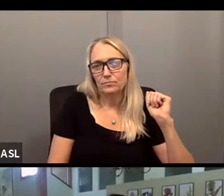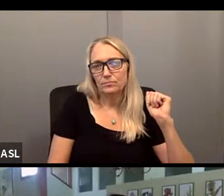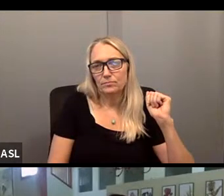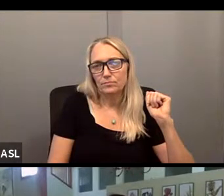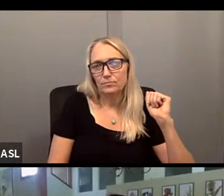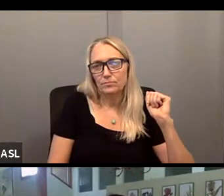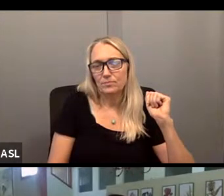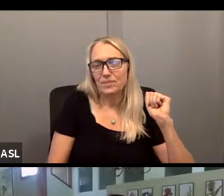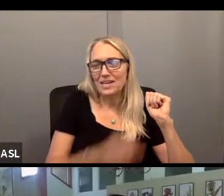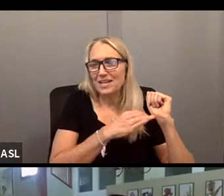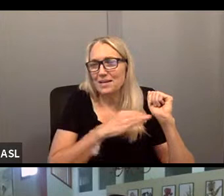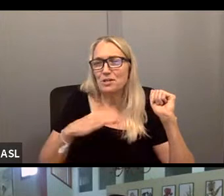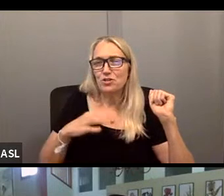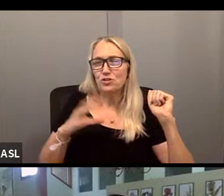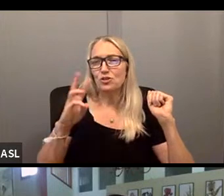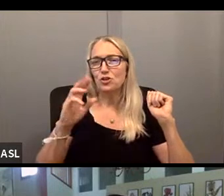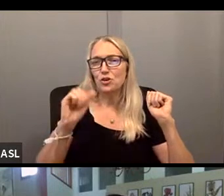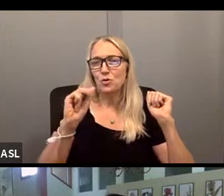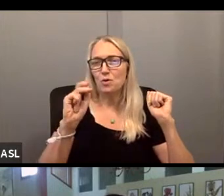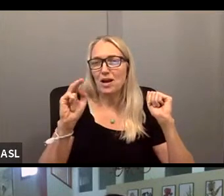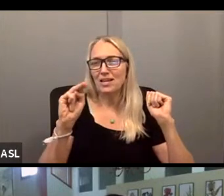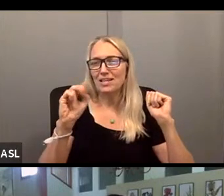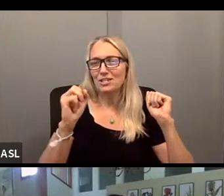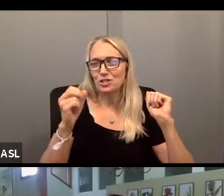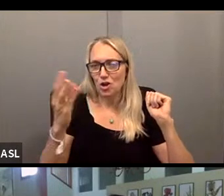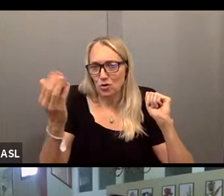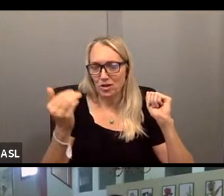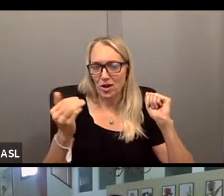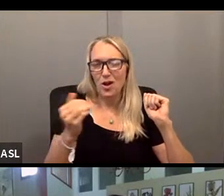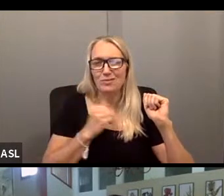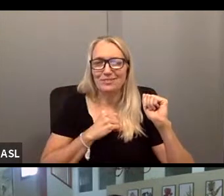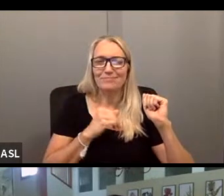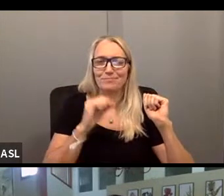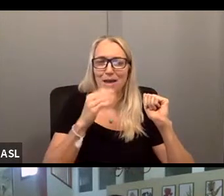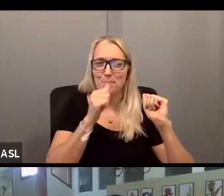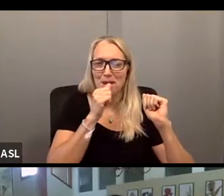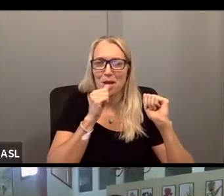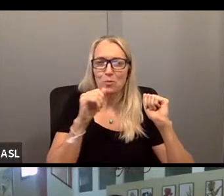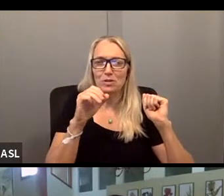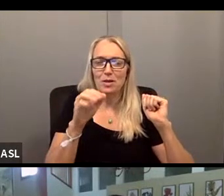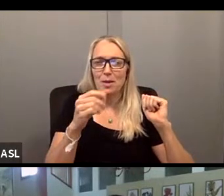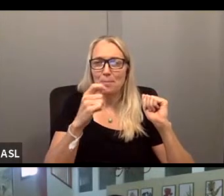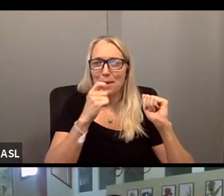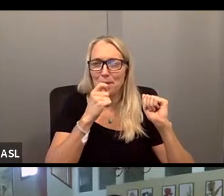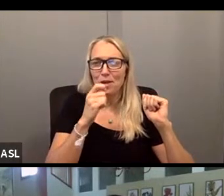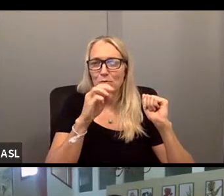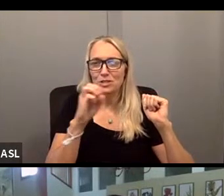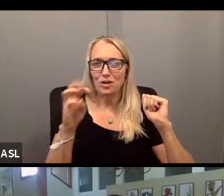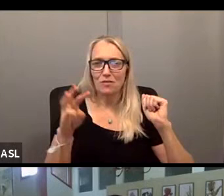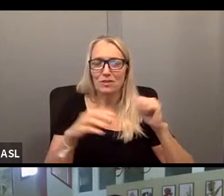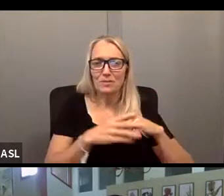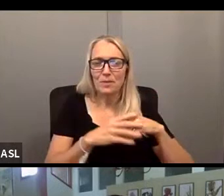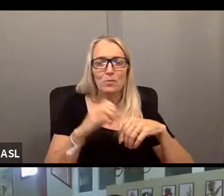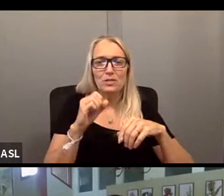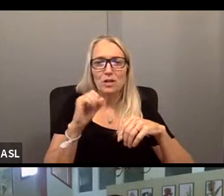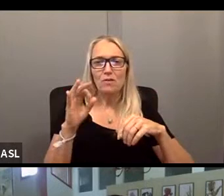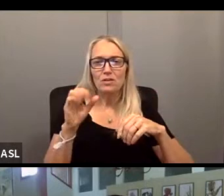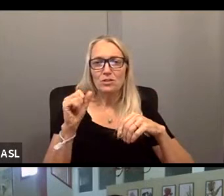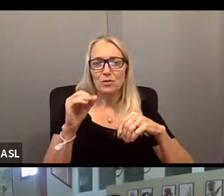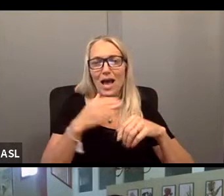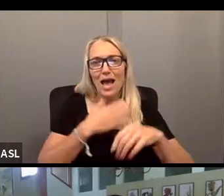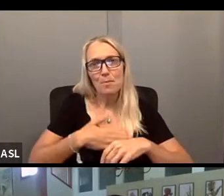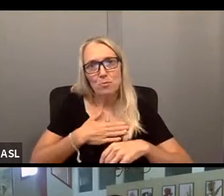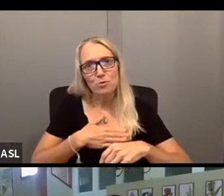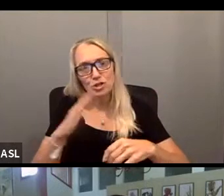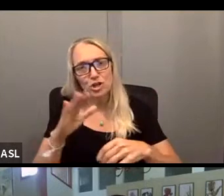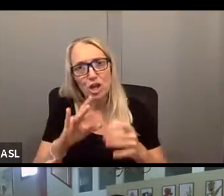Sorry, you're muted. I'm indeed muted. Thank you so much, Chair Augustine. I really appreciate the